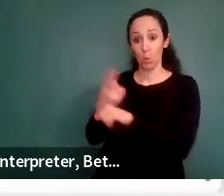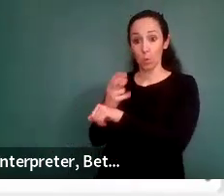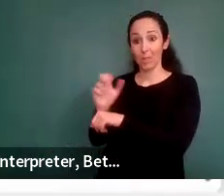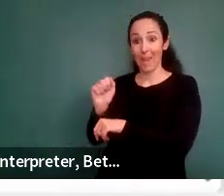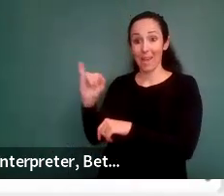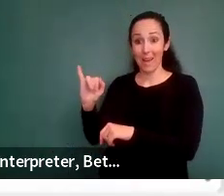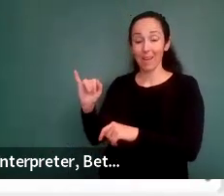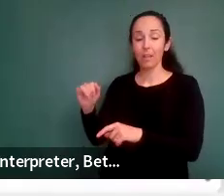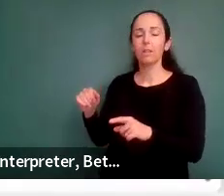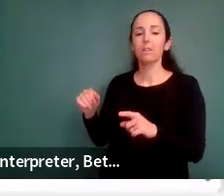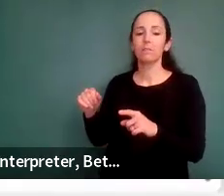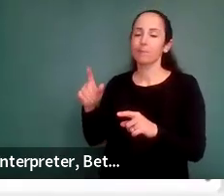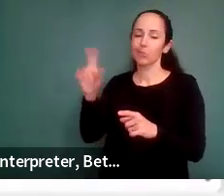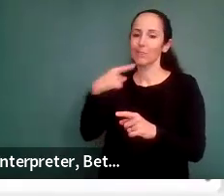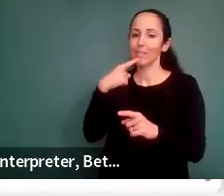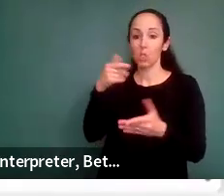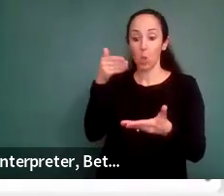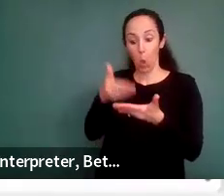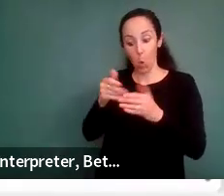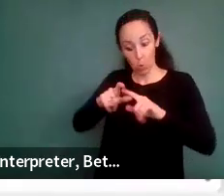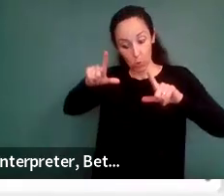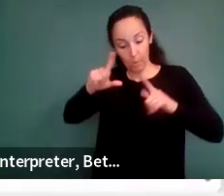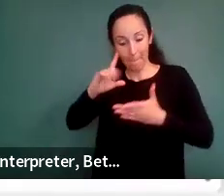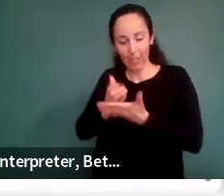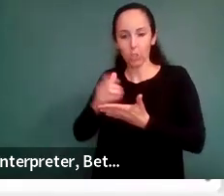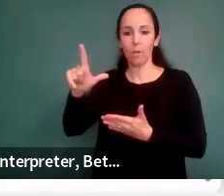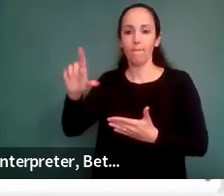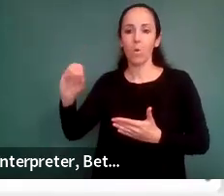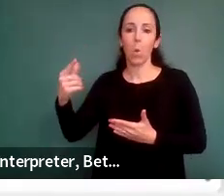close up of a logo. Blank. And then you also get this